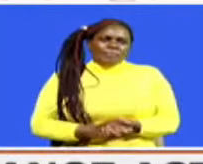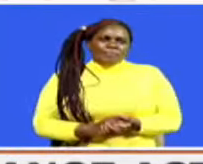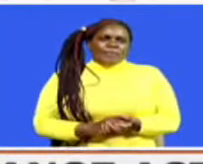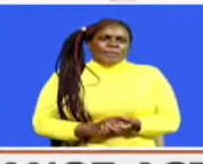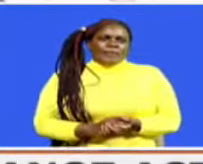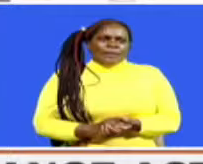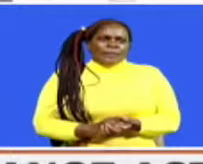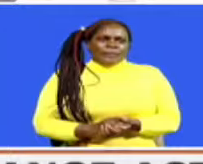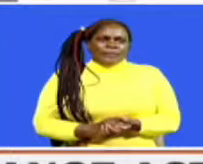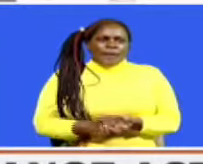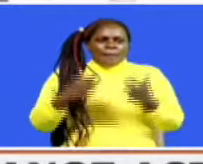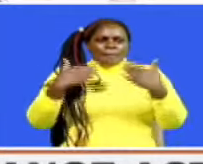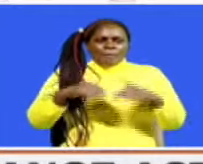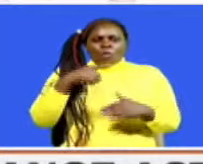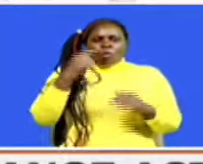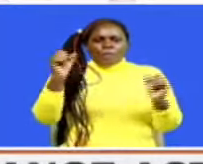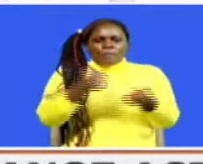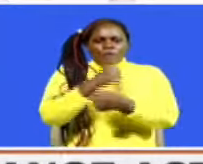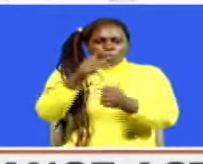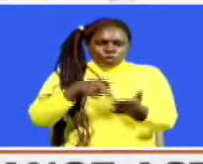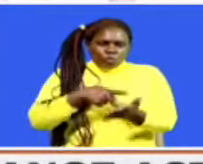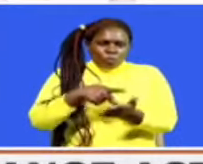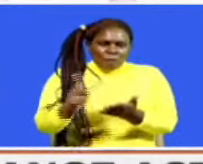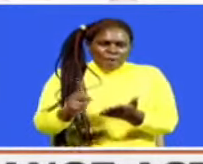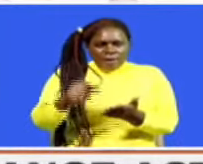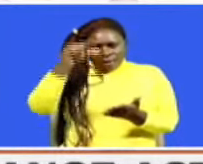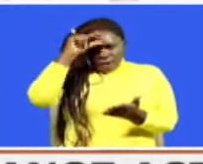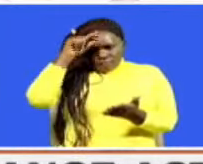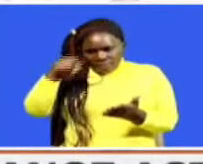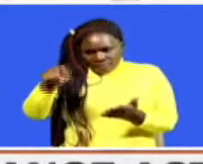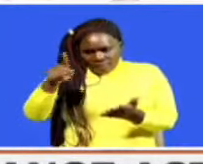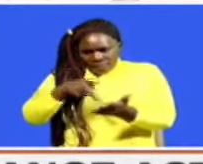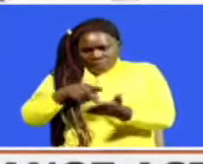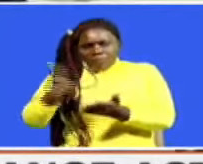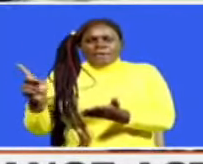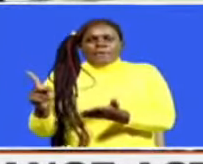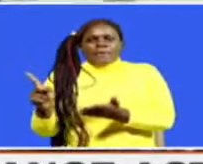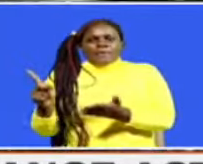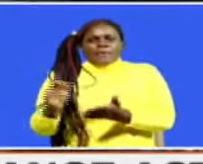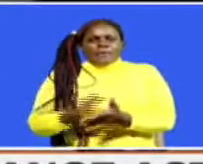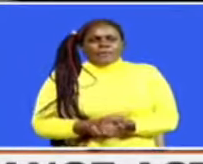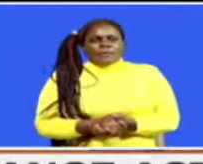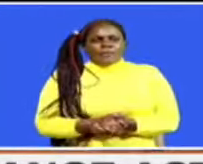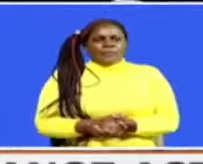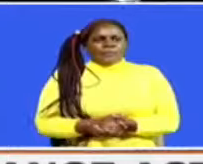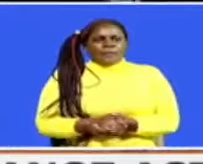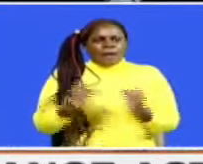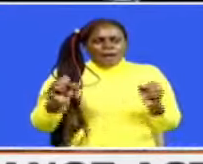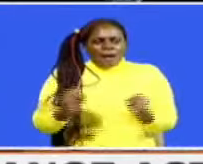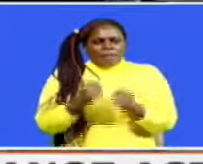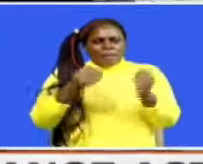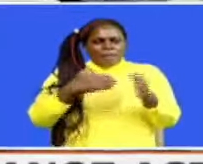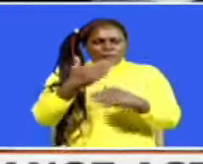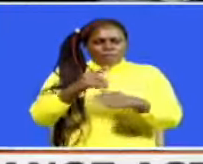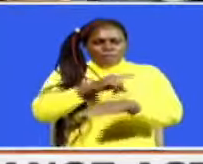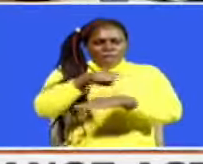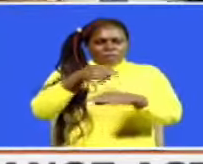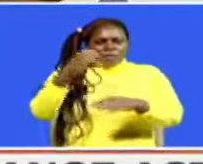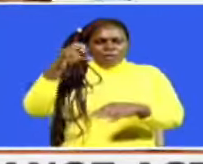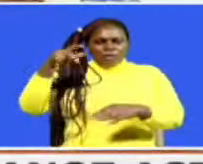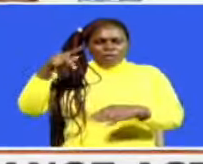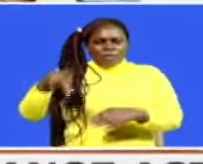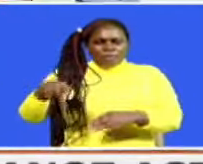The indigents, the people who cannot pay, will be paid for by the government of Kenya. The development came hours after Health CA